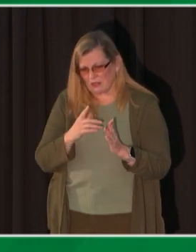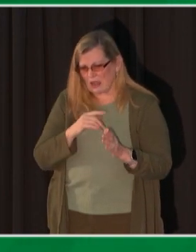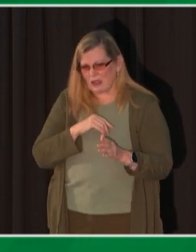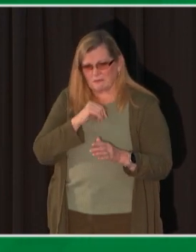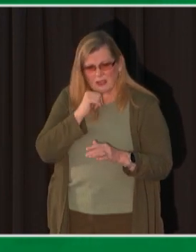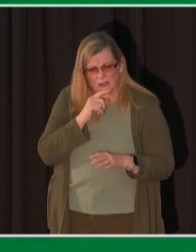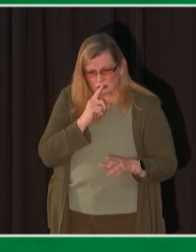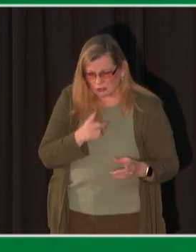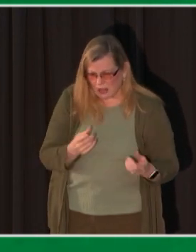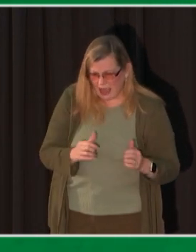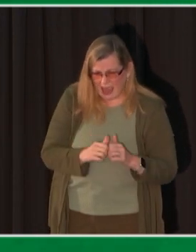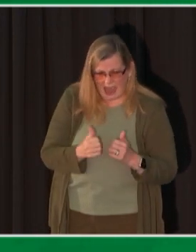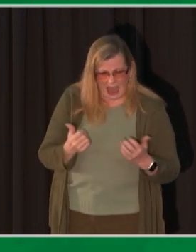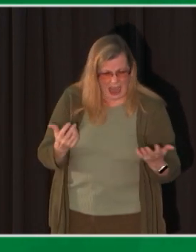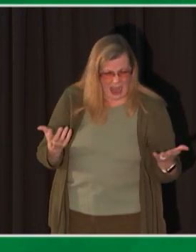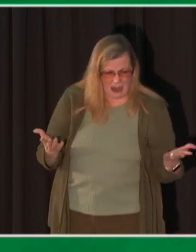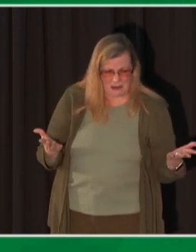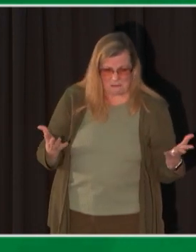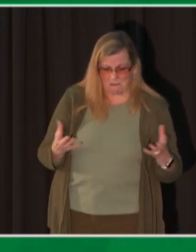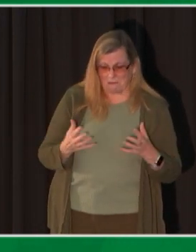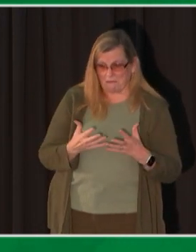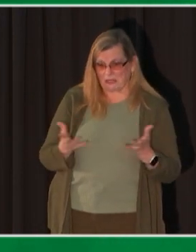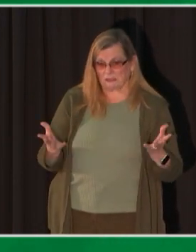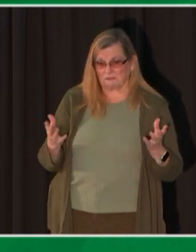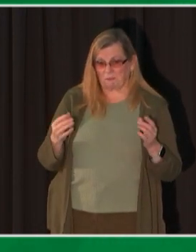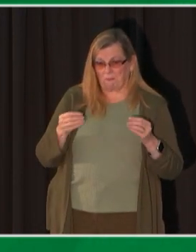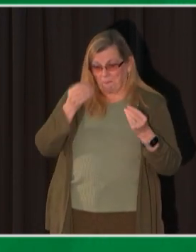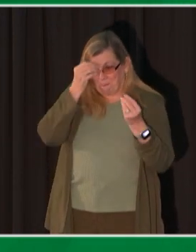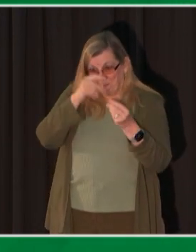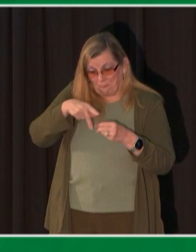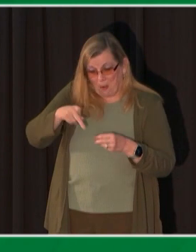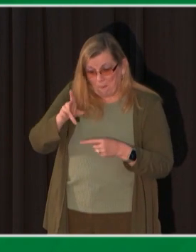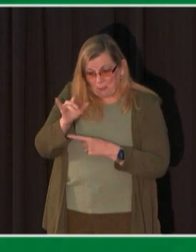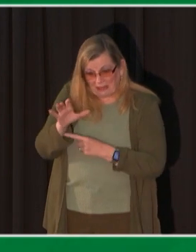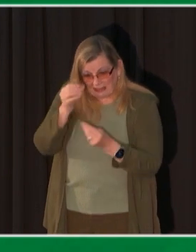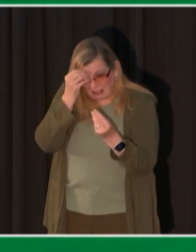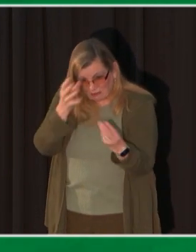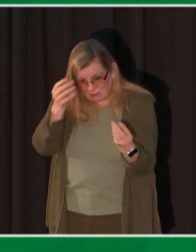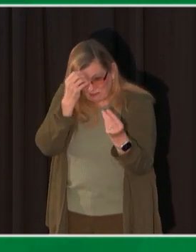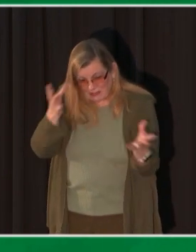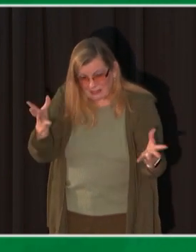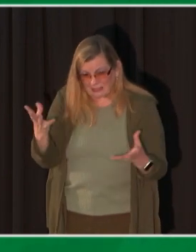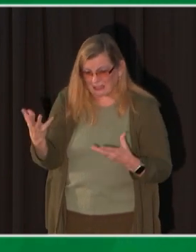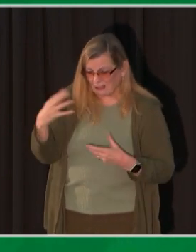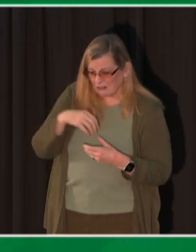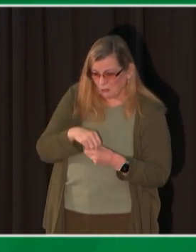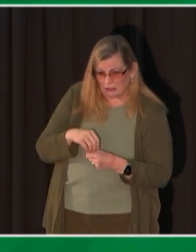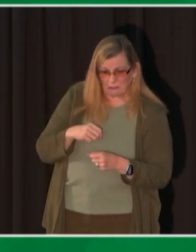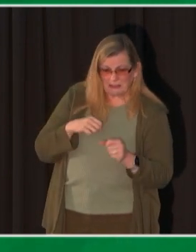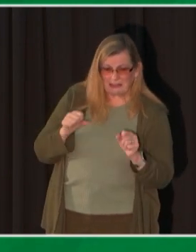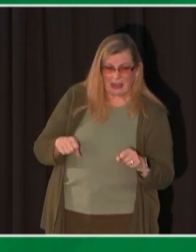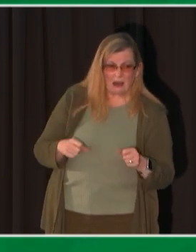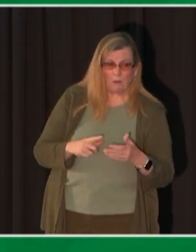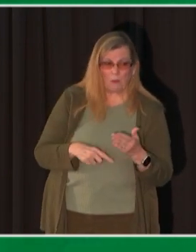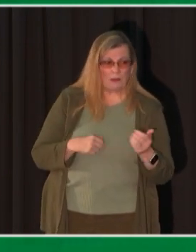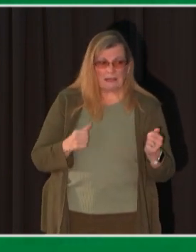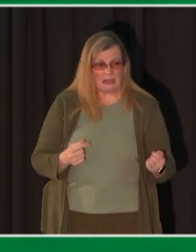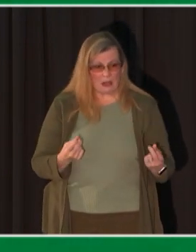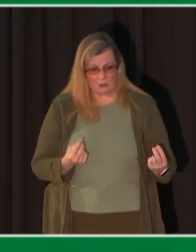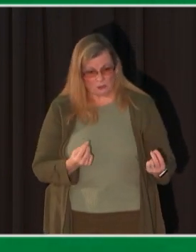public input or budget engagement we will be able to do, and I will have